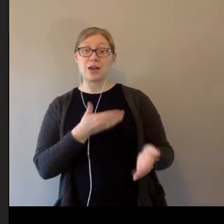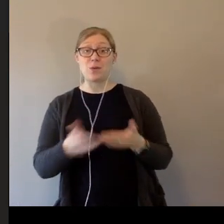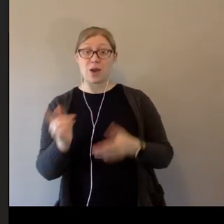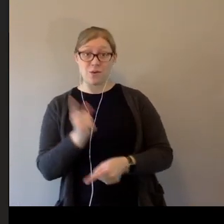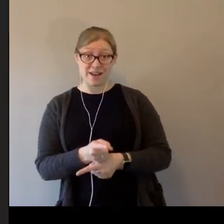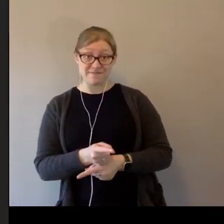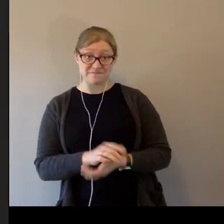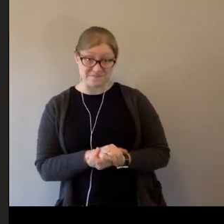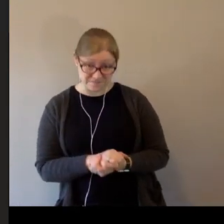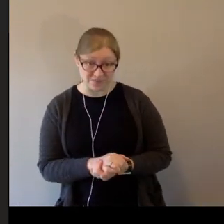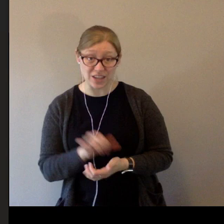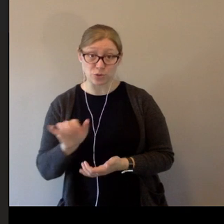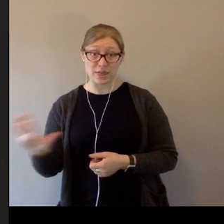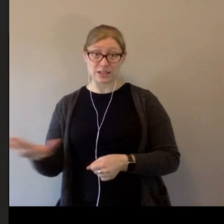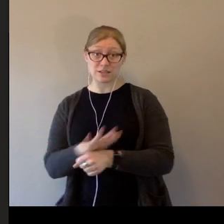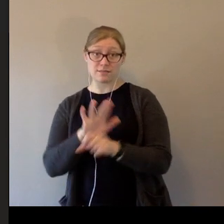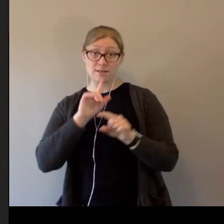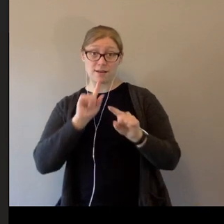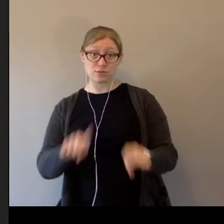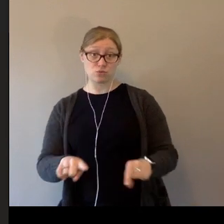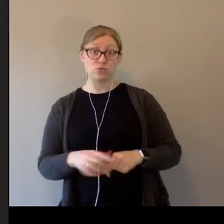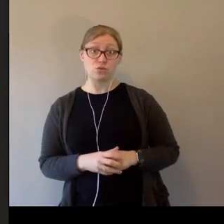our answer.